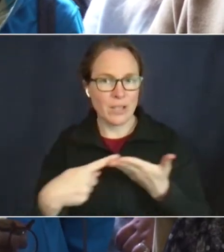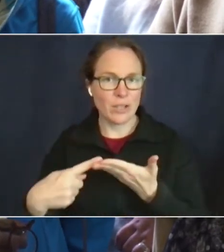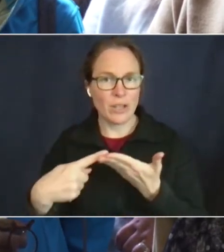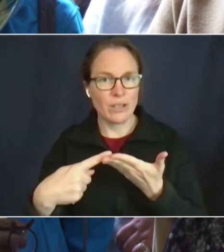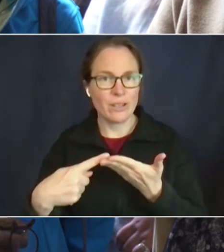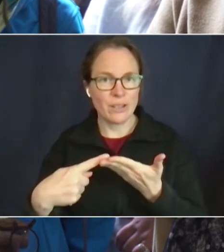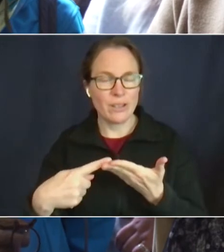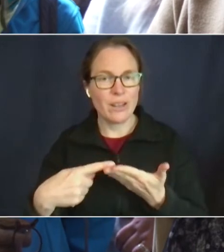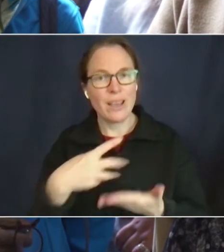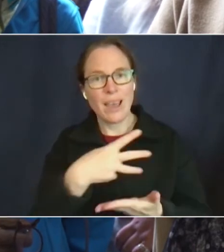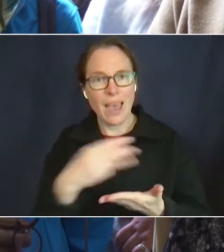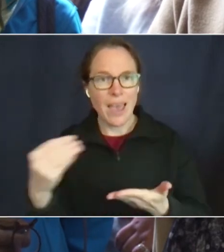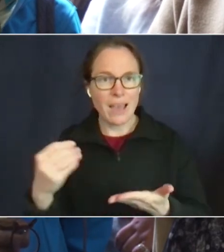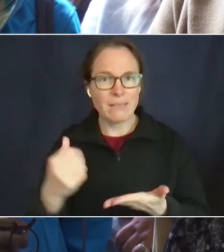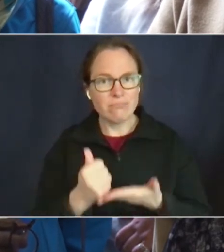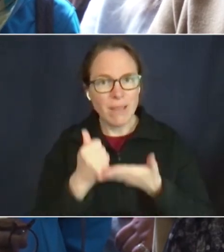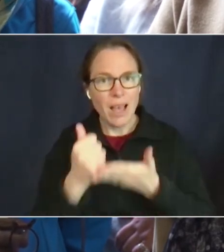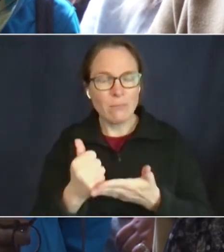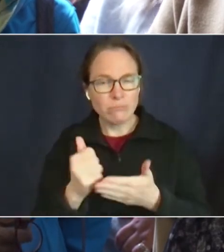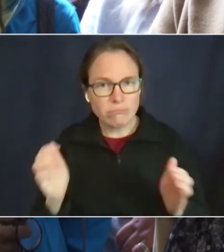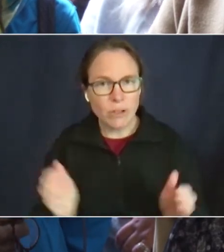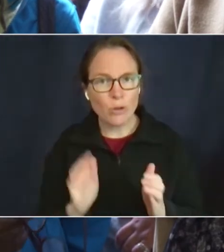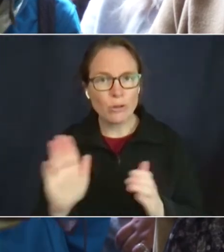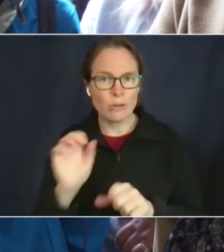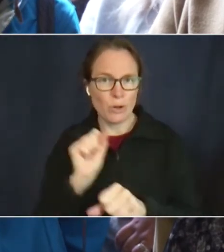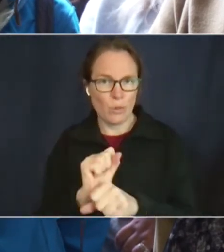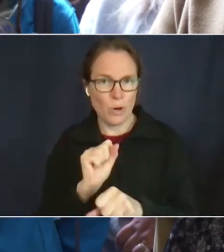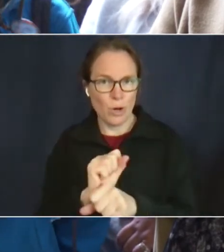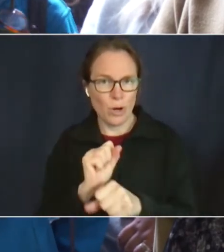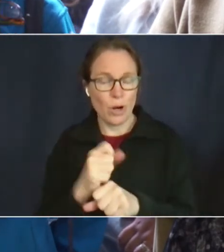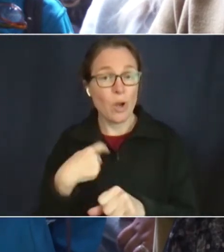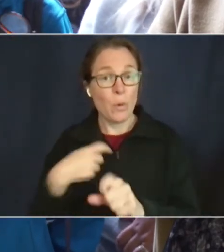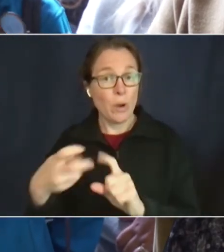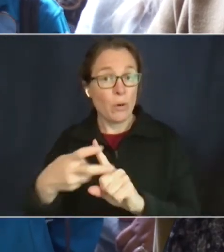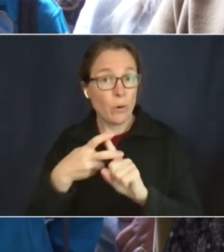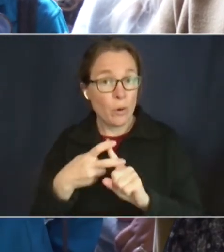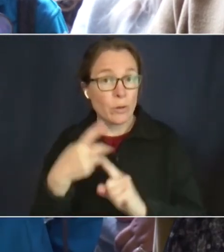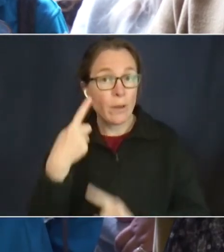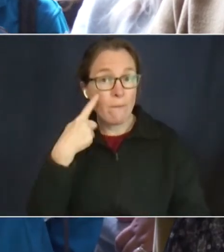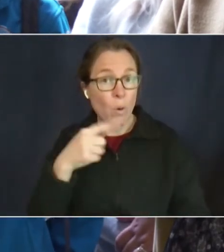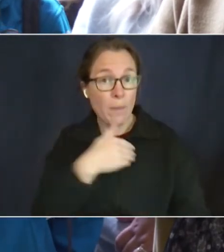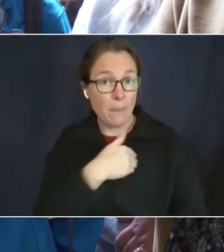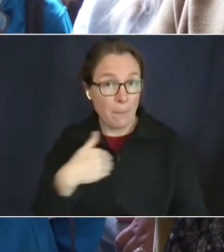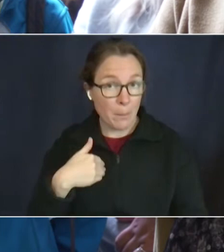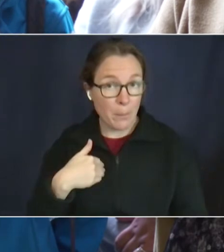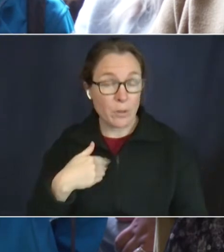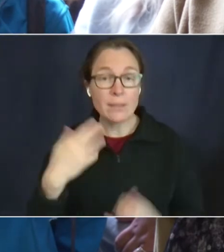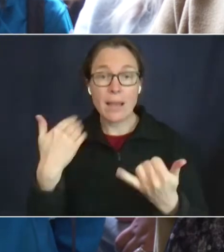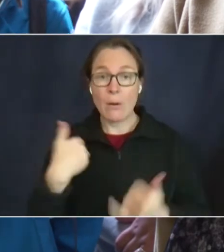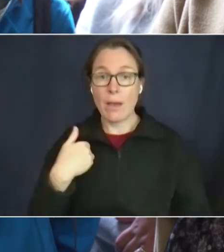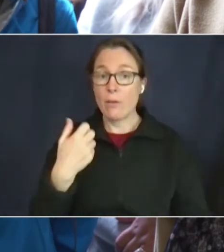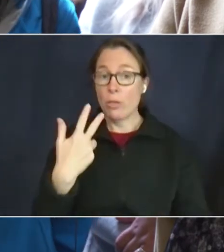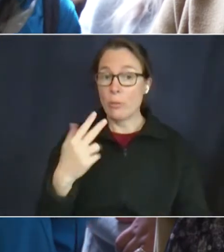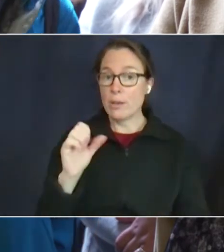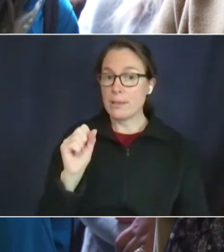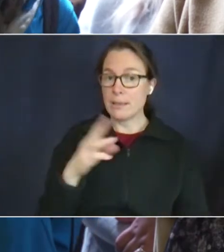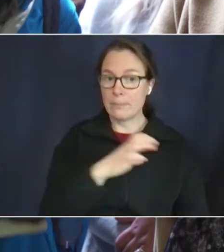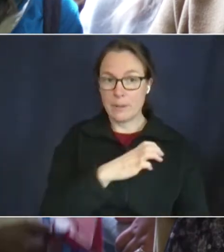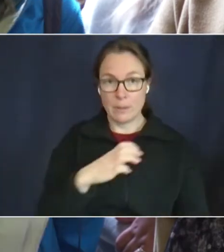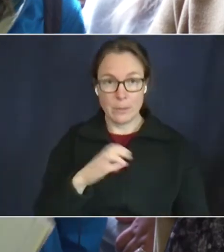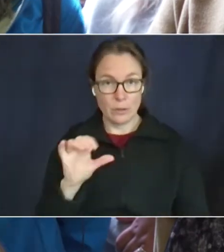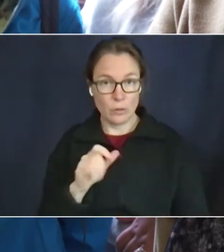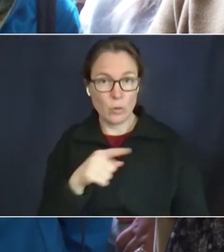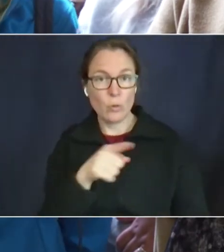their work. I would also say, in addition to recruiting for CPOT members, we have 3 subcommittees as well that we are